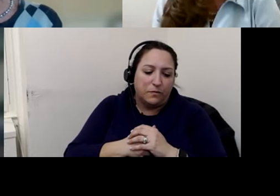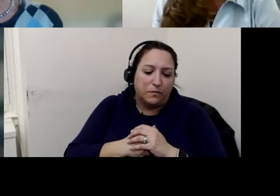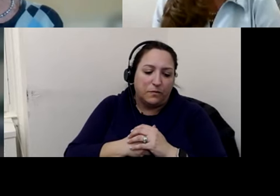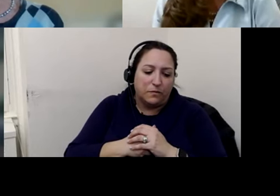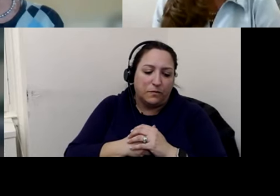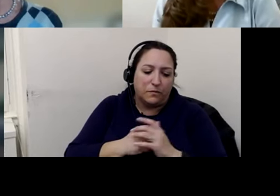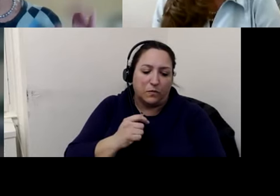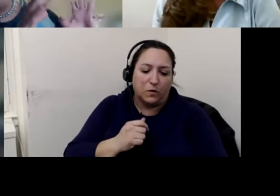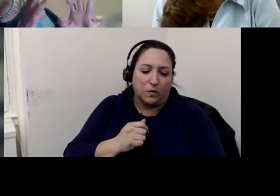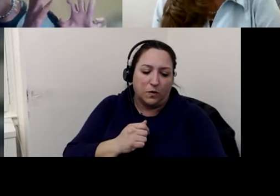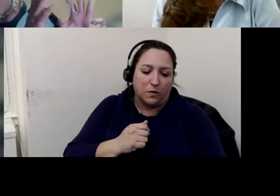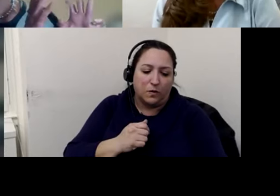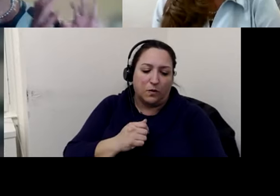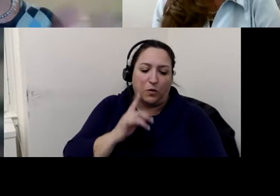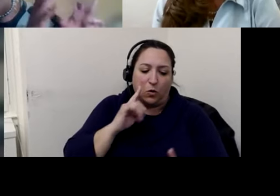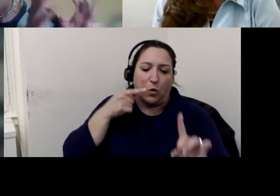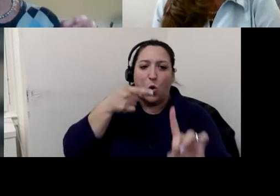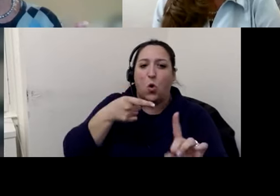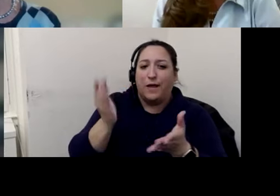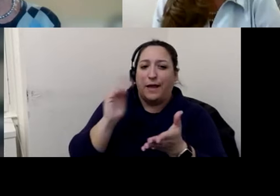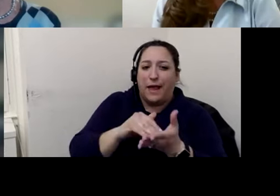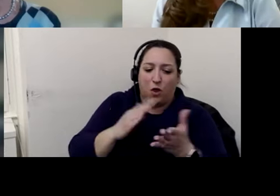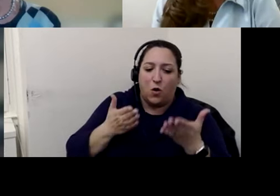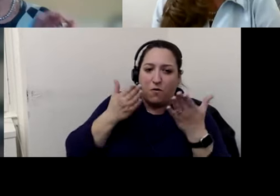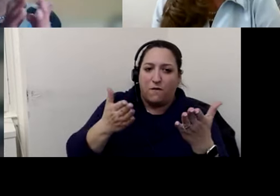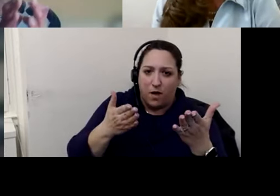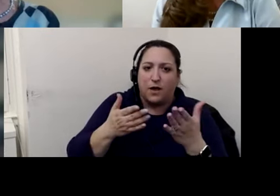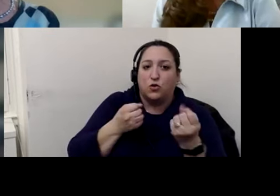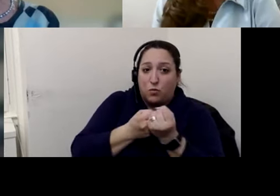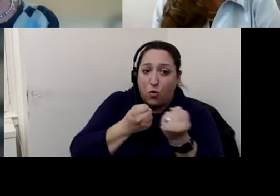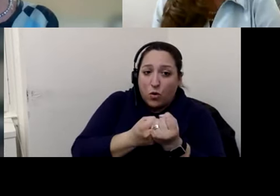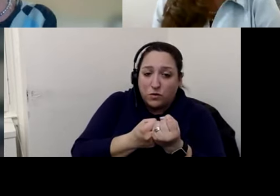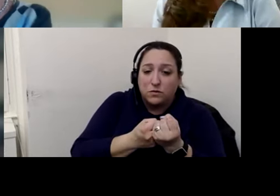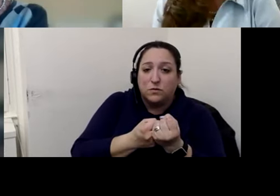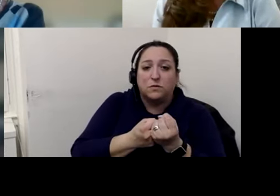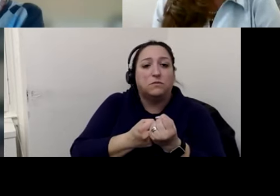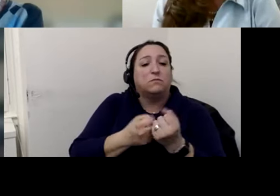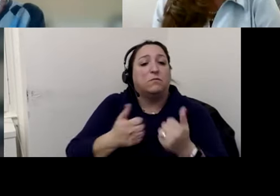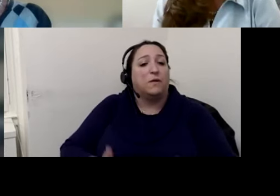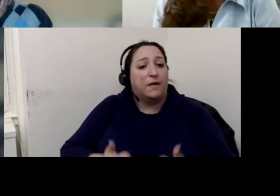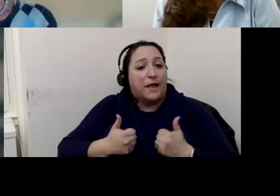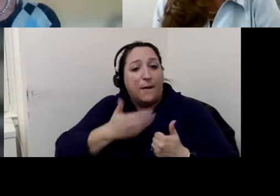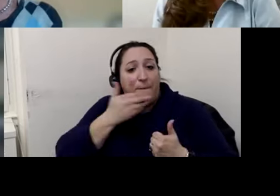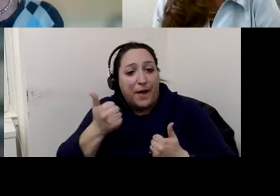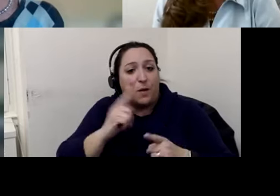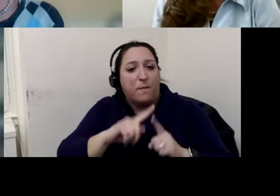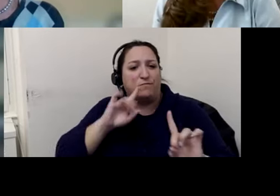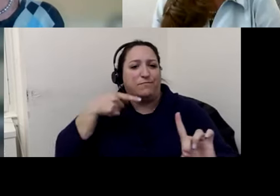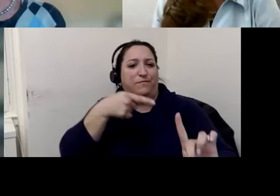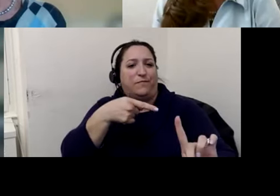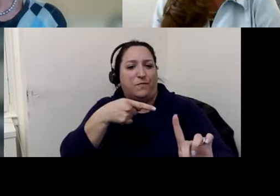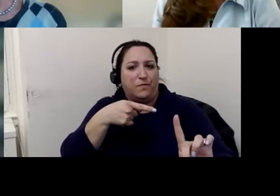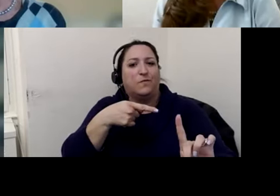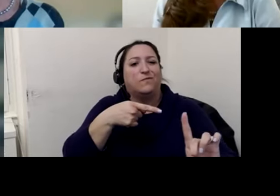The goal again, of course, was to provide supports, a better life, but ultimately a move